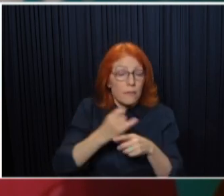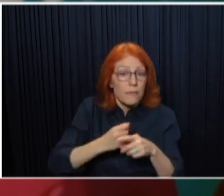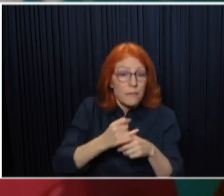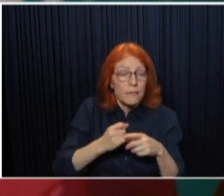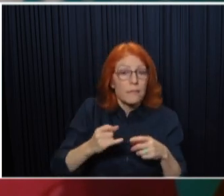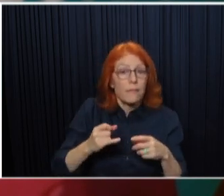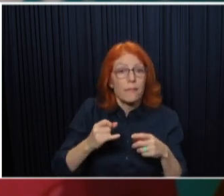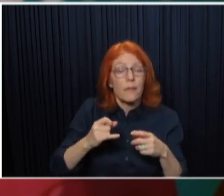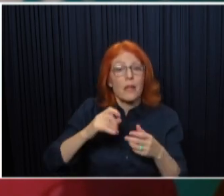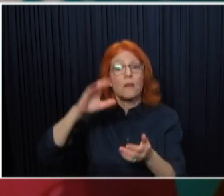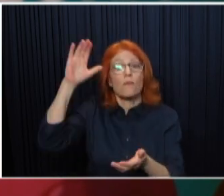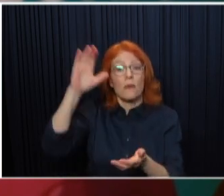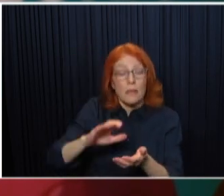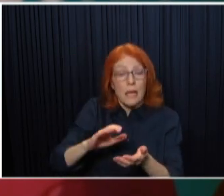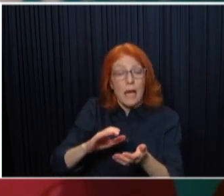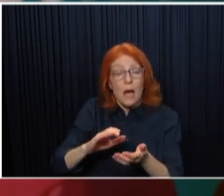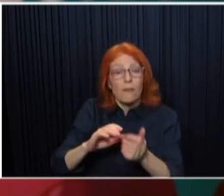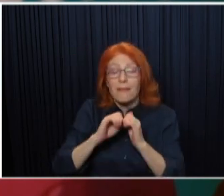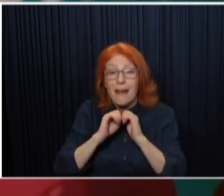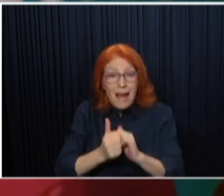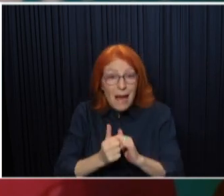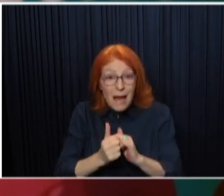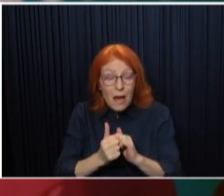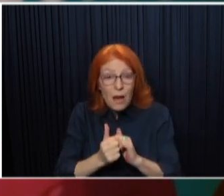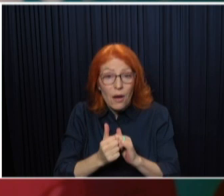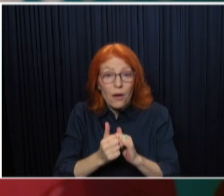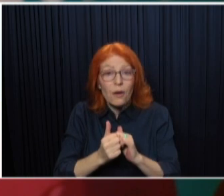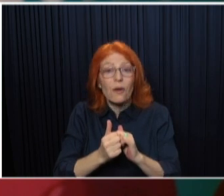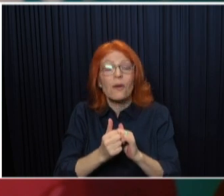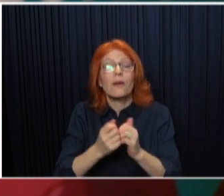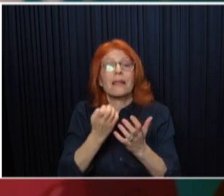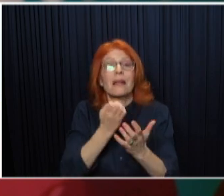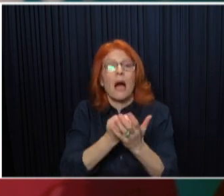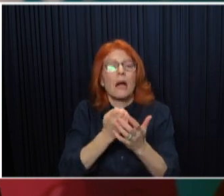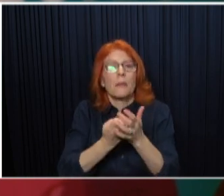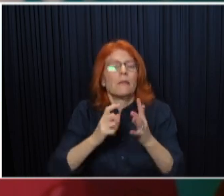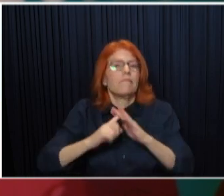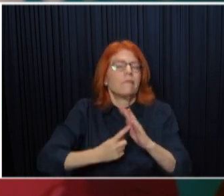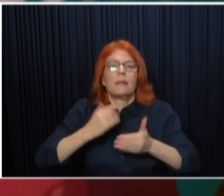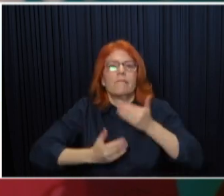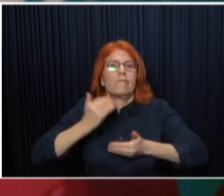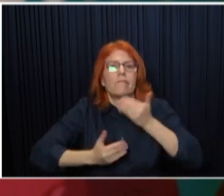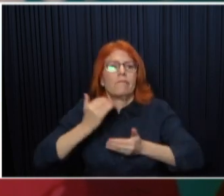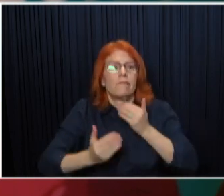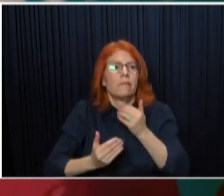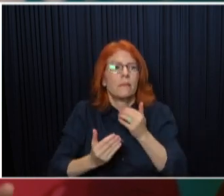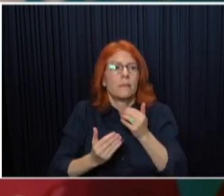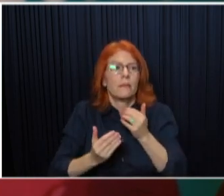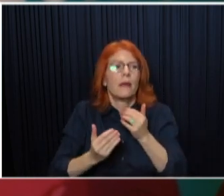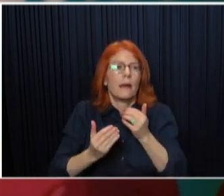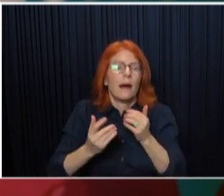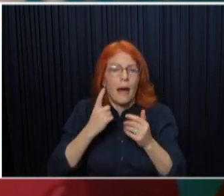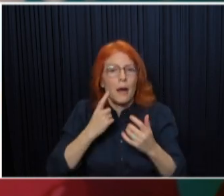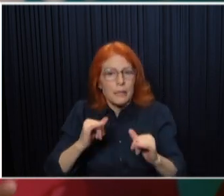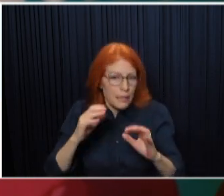can be brought down, the primary way to do that is to get the economy up and going. One of the things I'm still